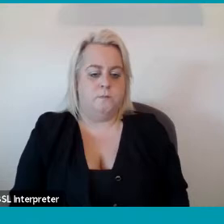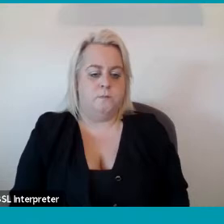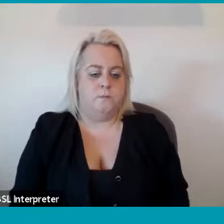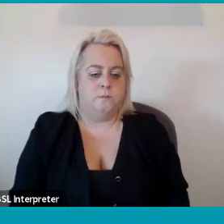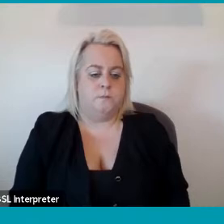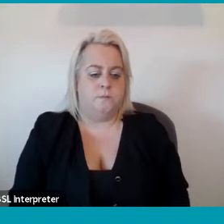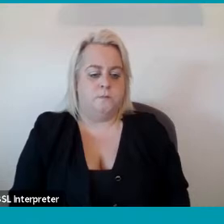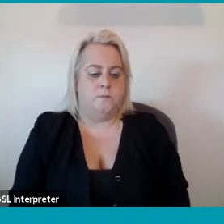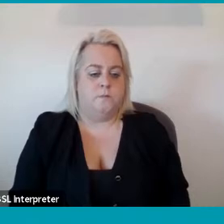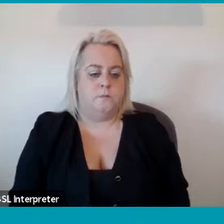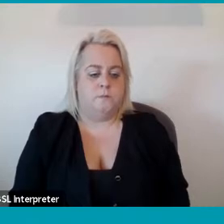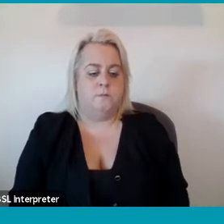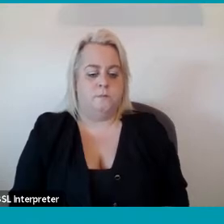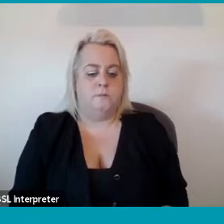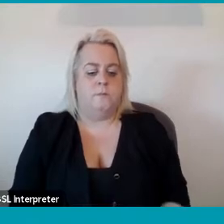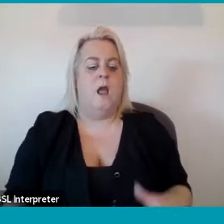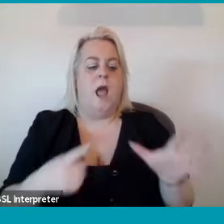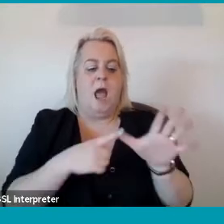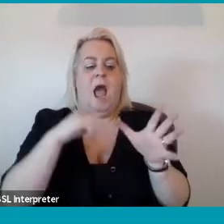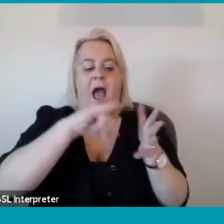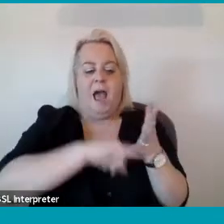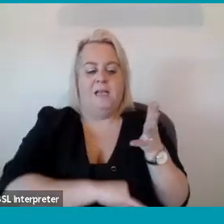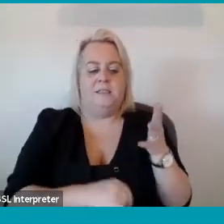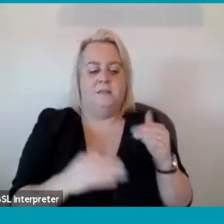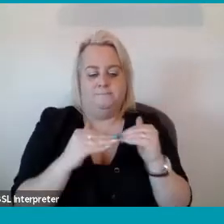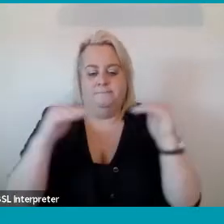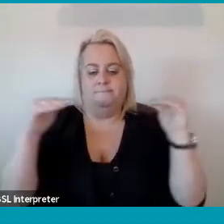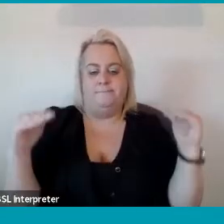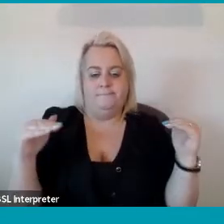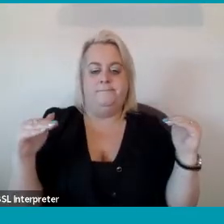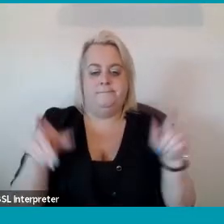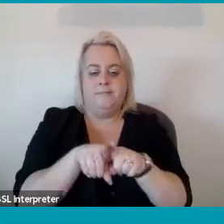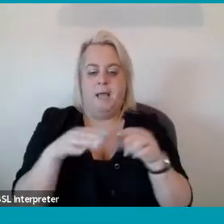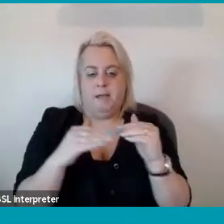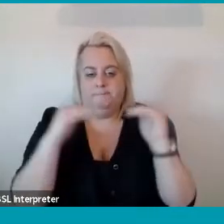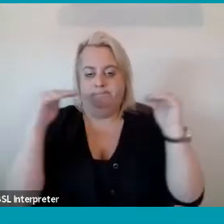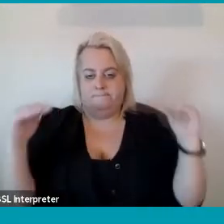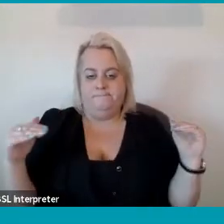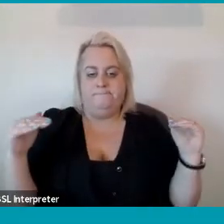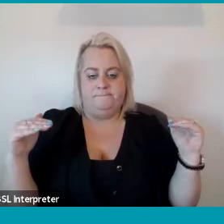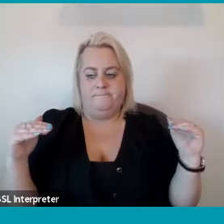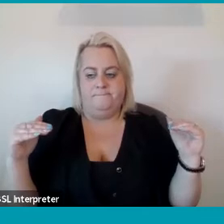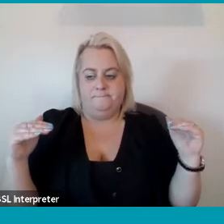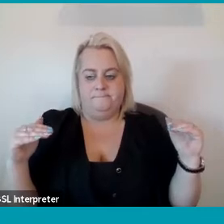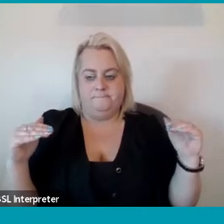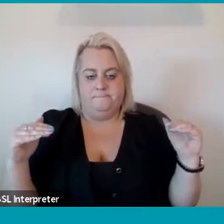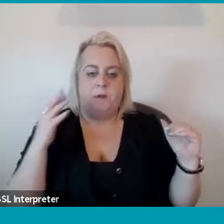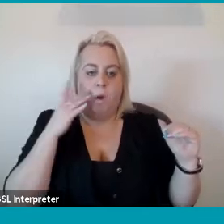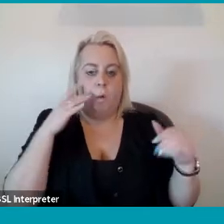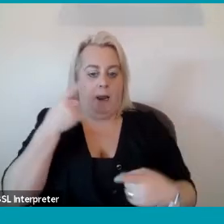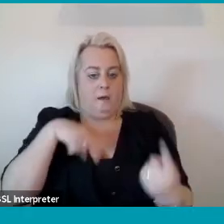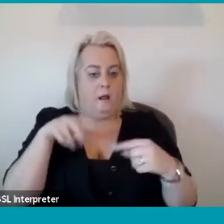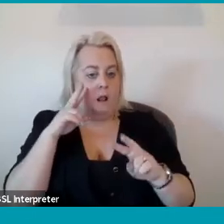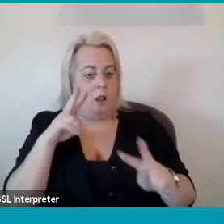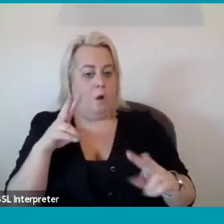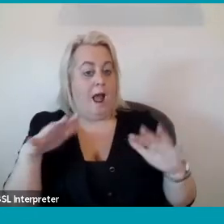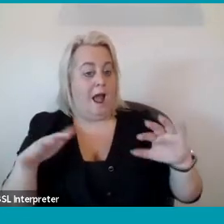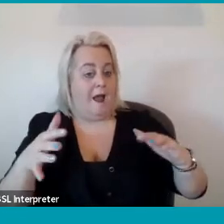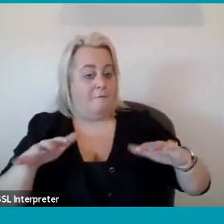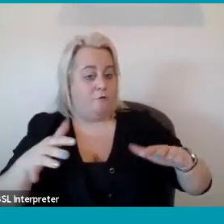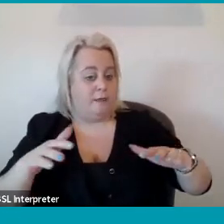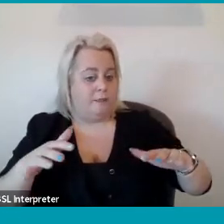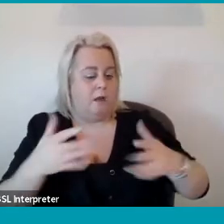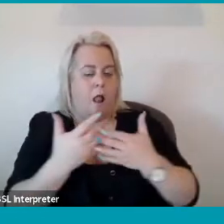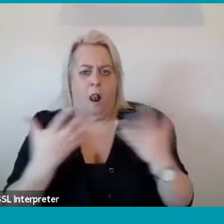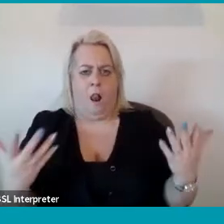As productive, yeah, absolutely. Yeah, that's correct. So when we look at on average, disabled people, lots and lots of